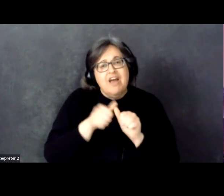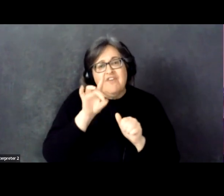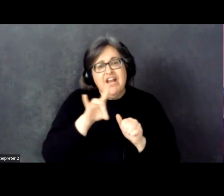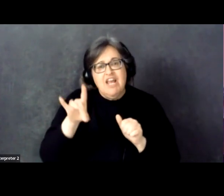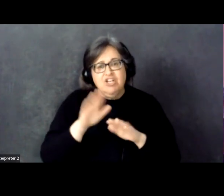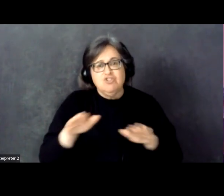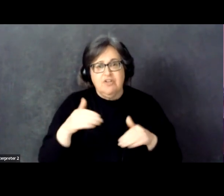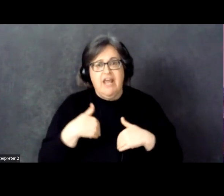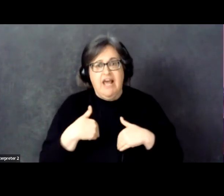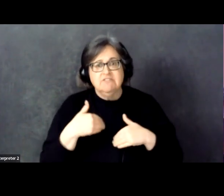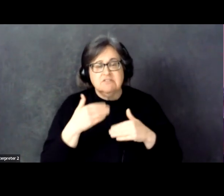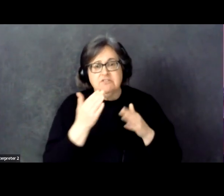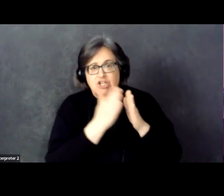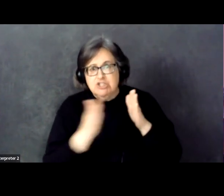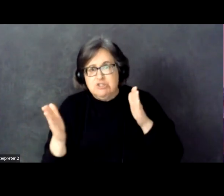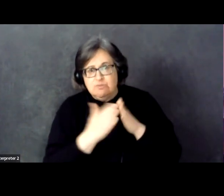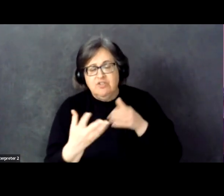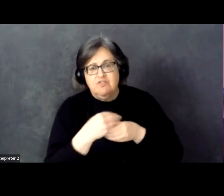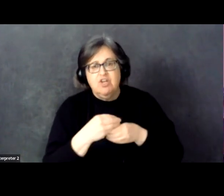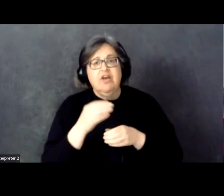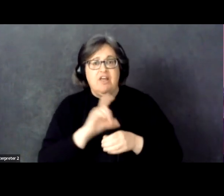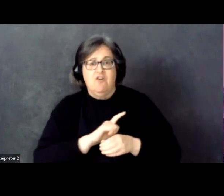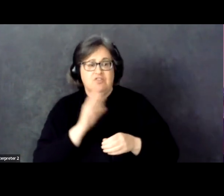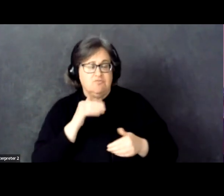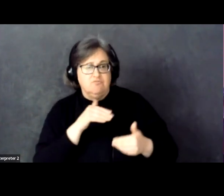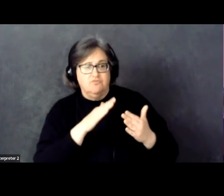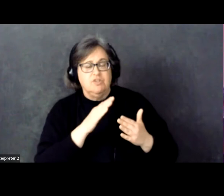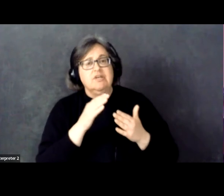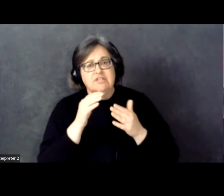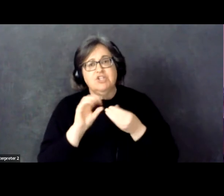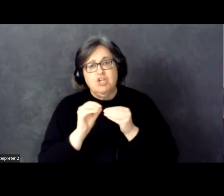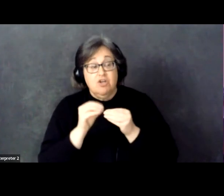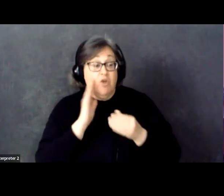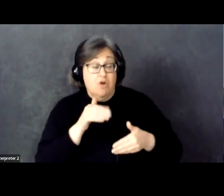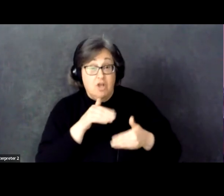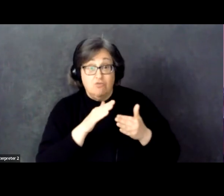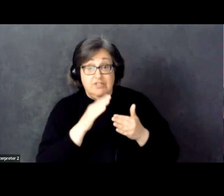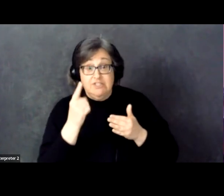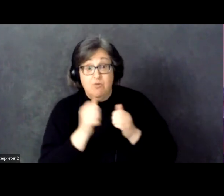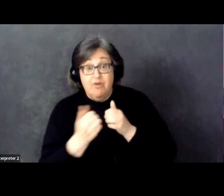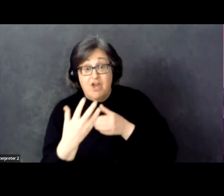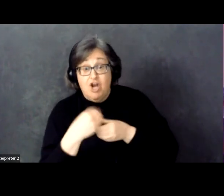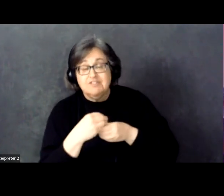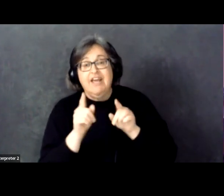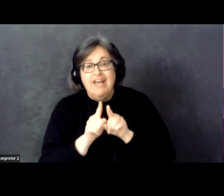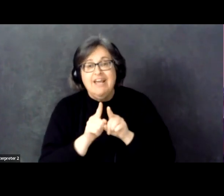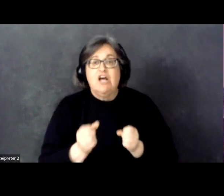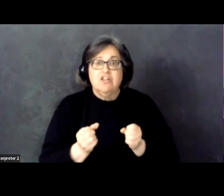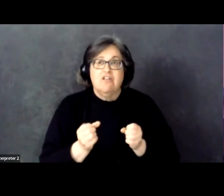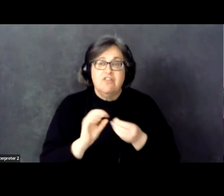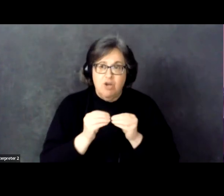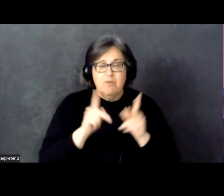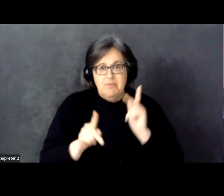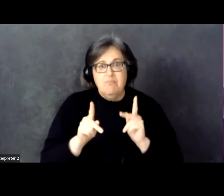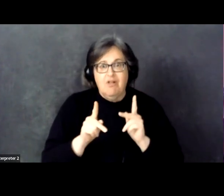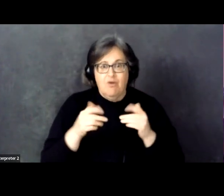a disability increases as the number of persons affected increases. During that time, the then governor,